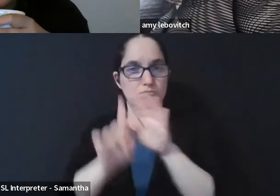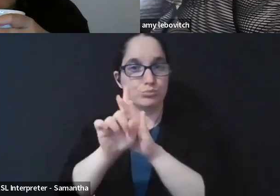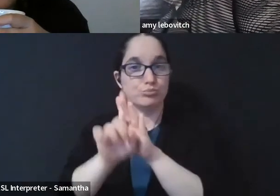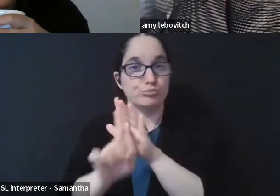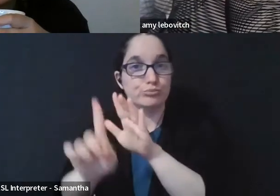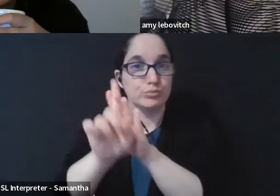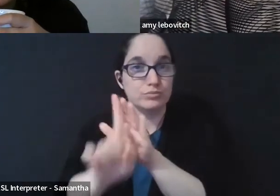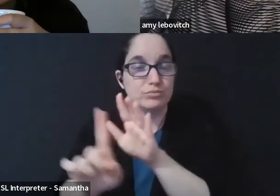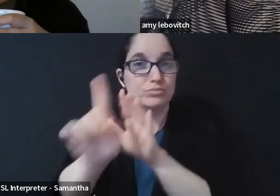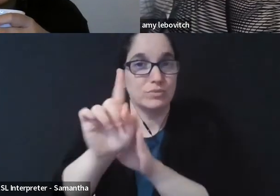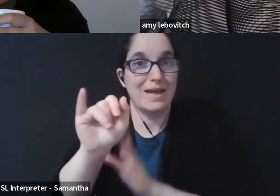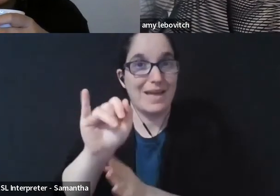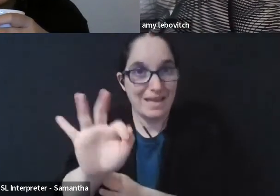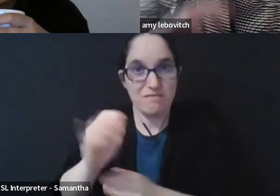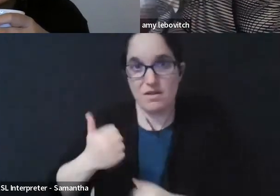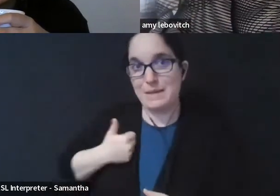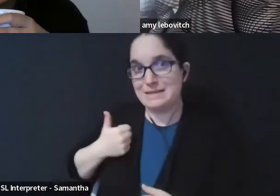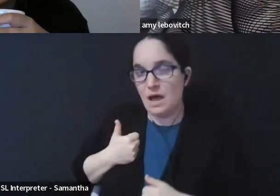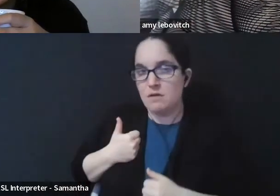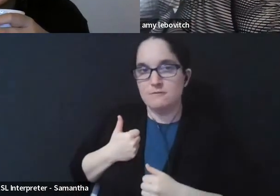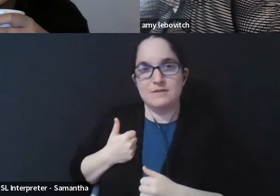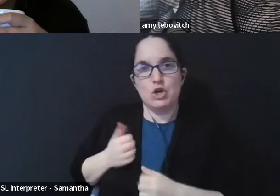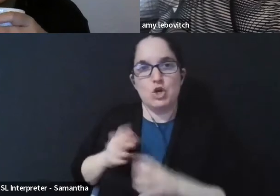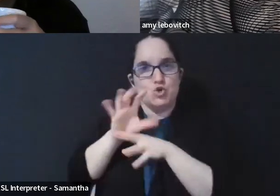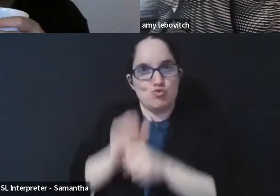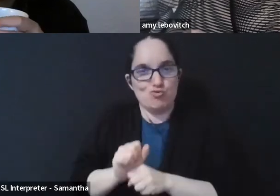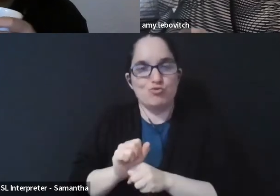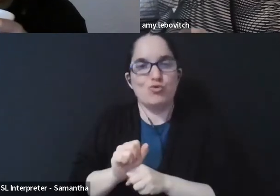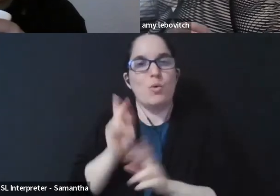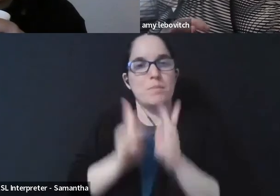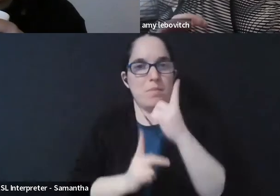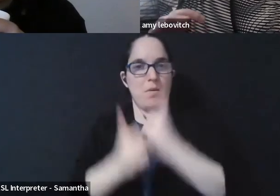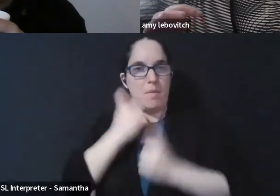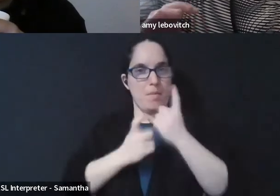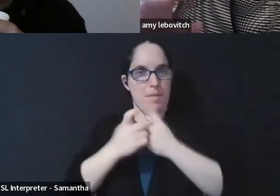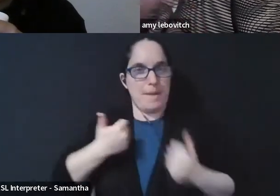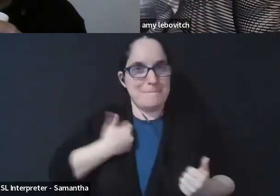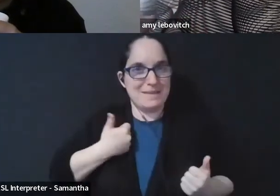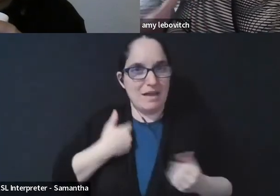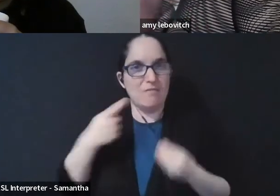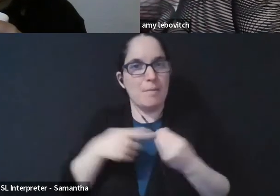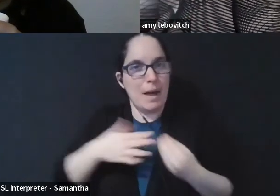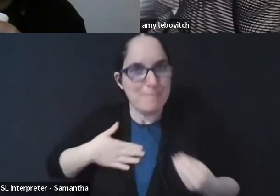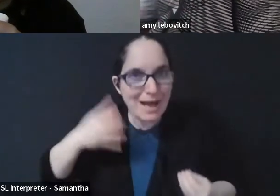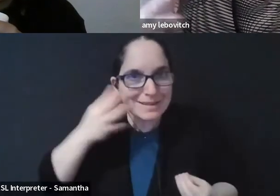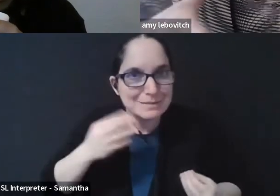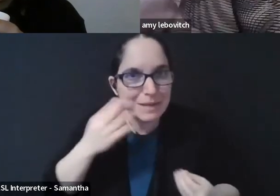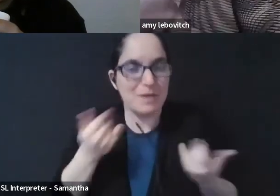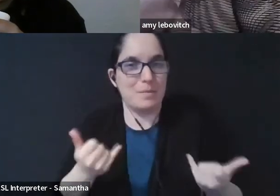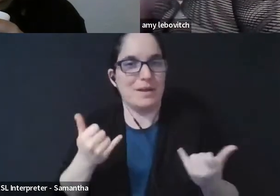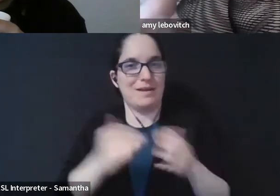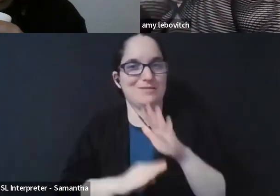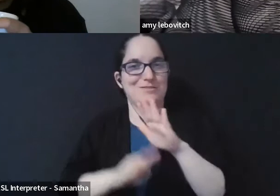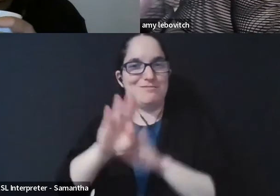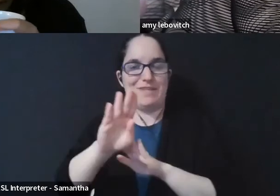with it. But positive issues are that we are building this like beautiful,